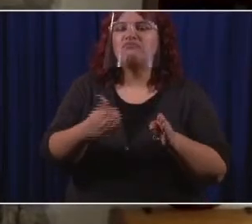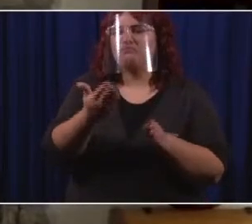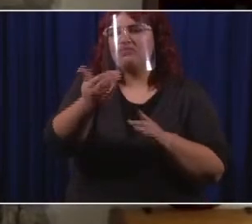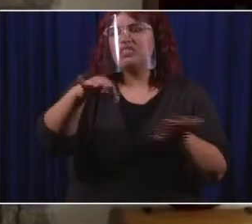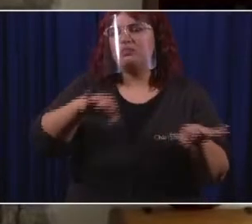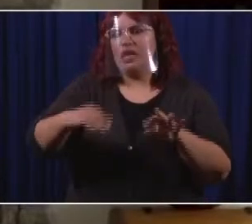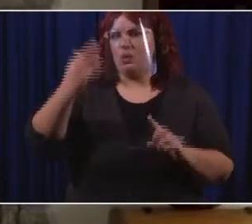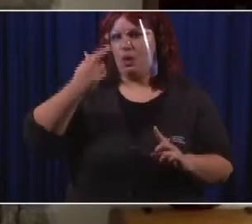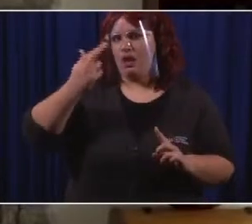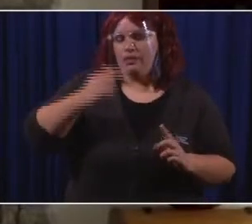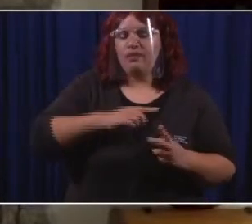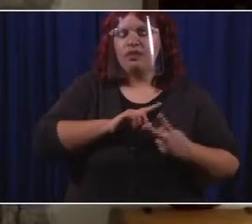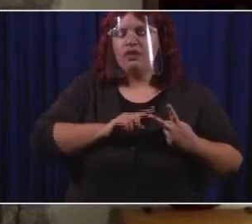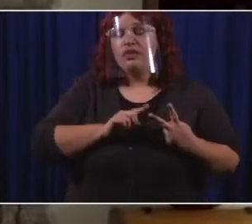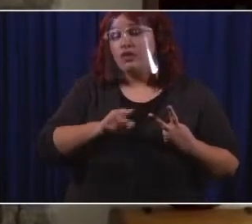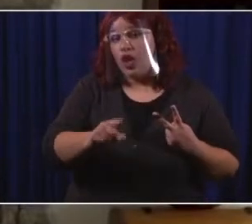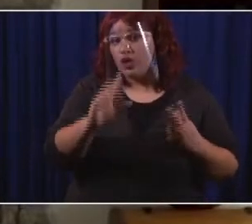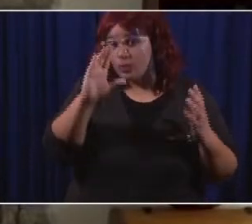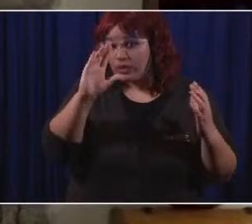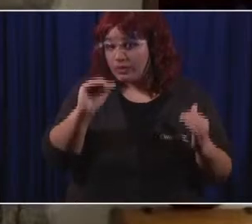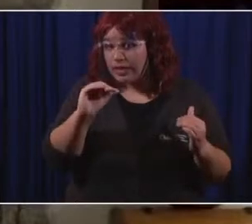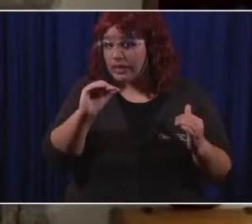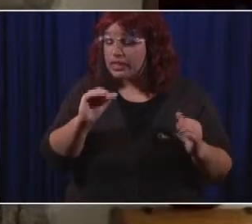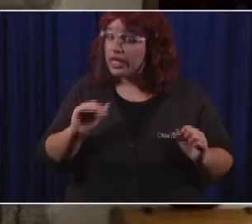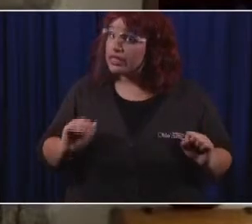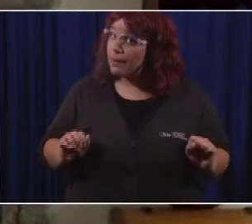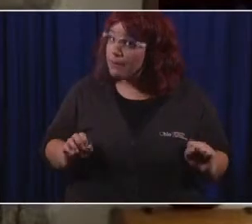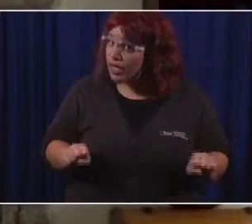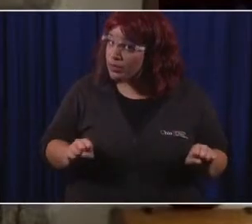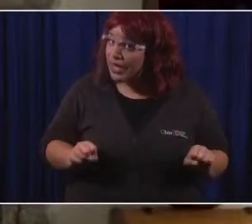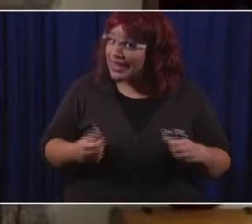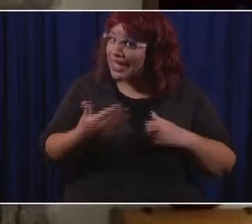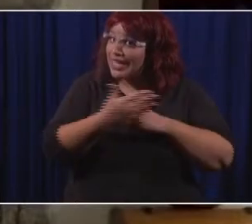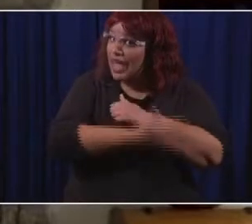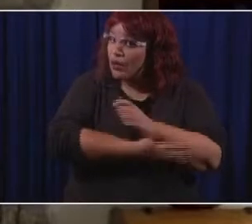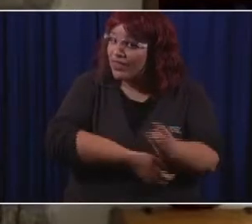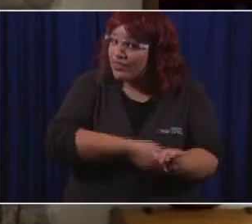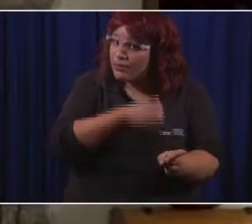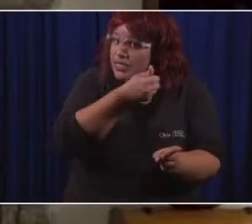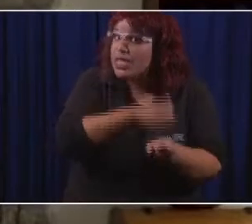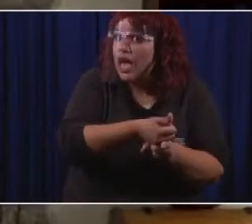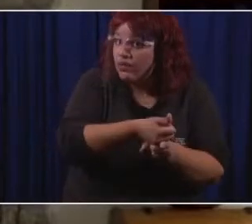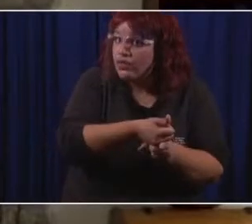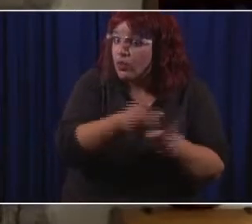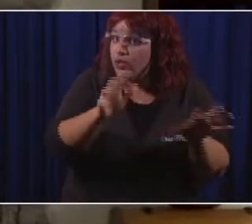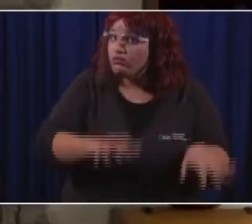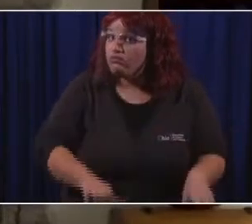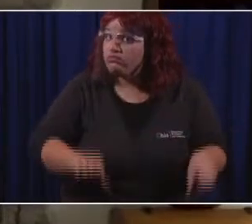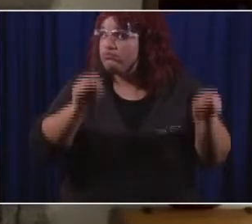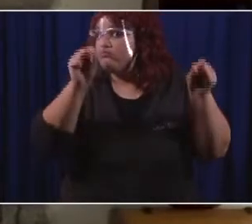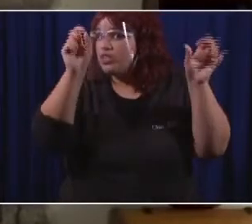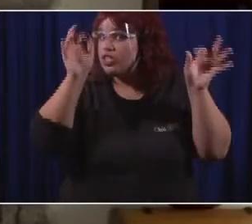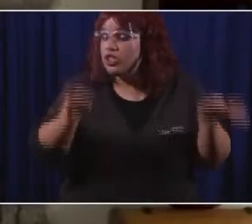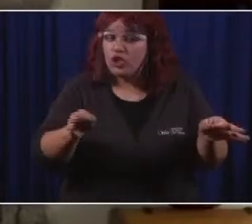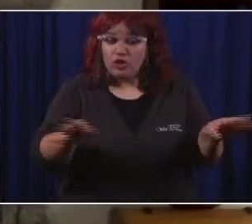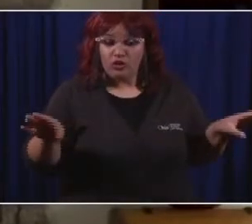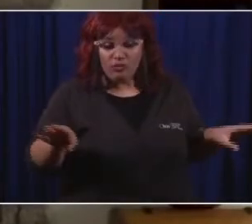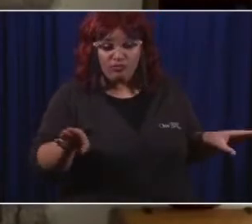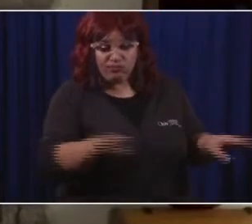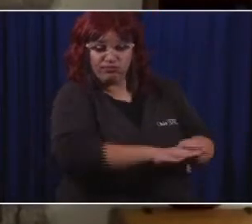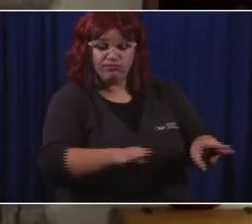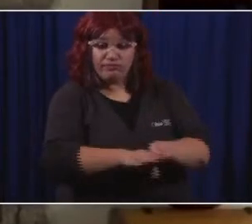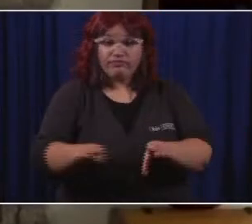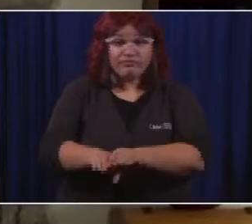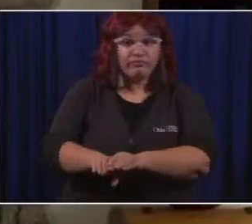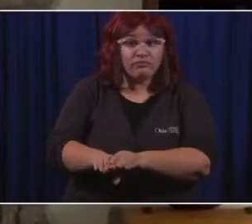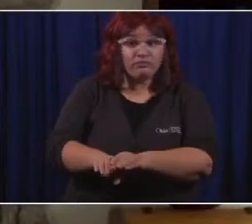possibly counties to be shutting down businesses on a county level? Well, let